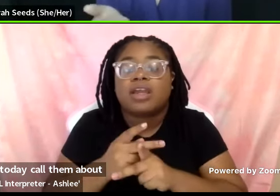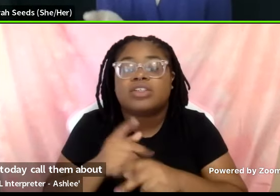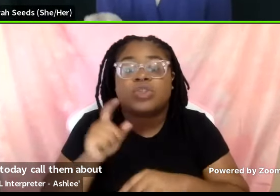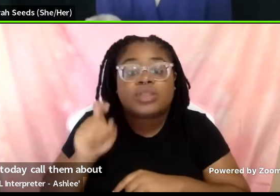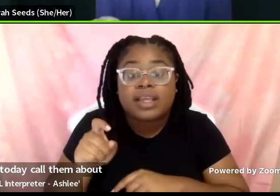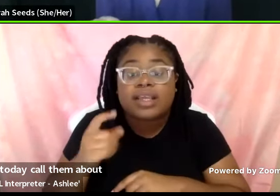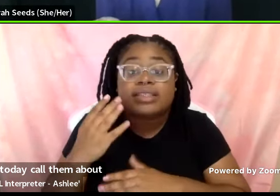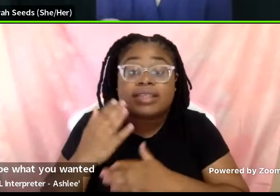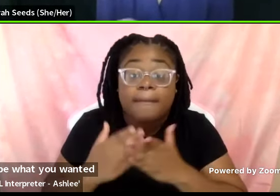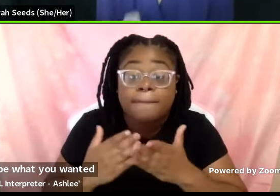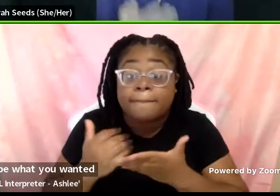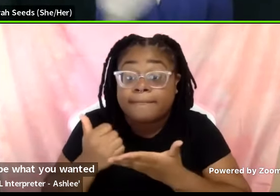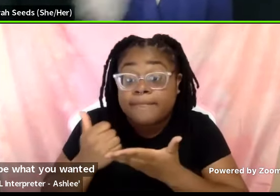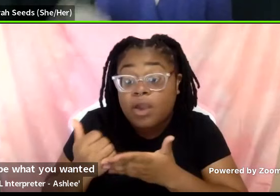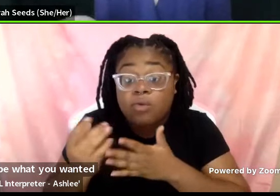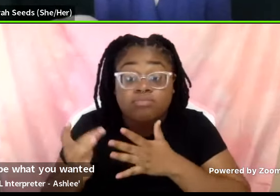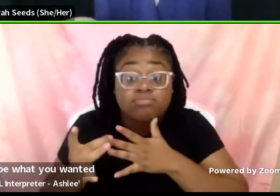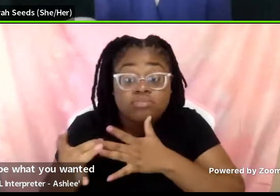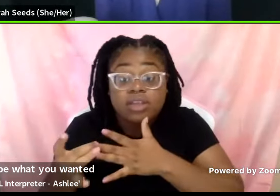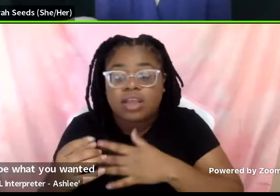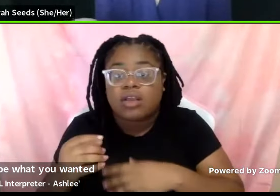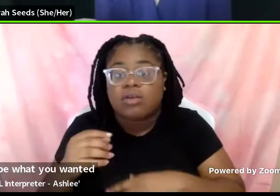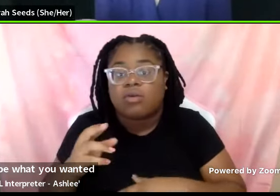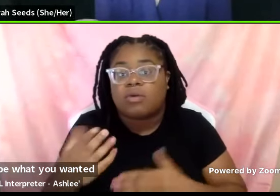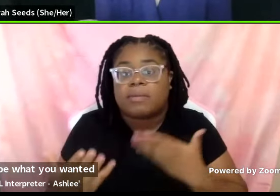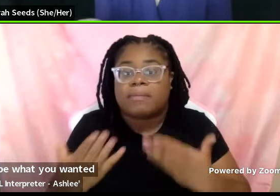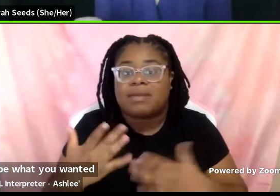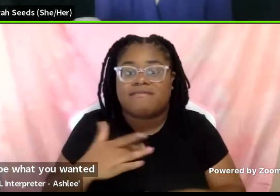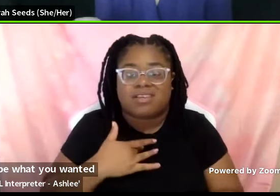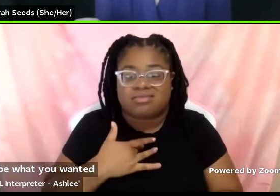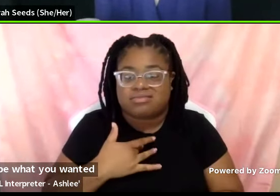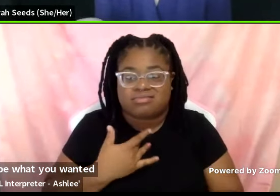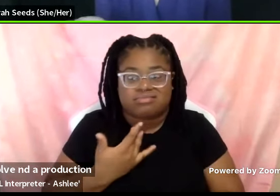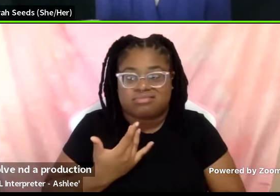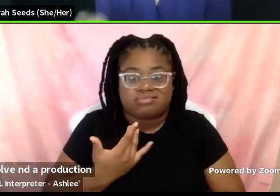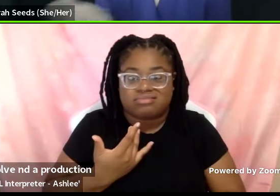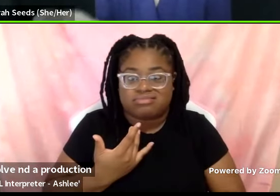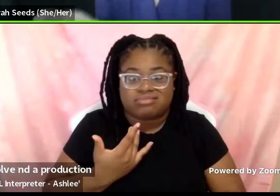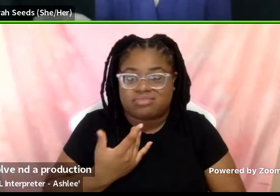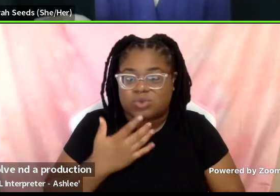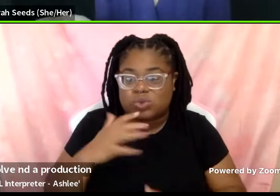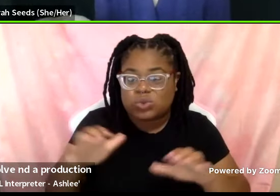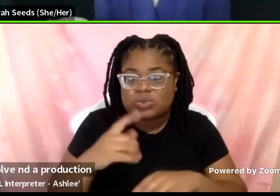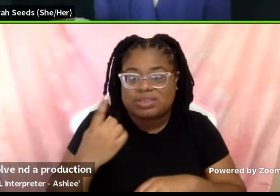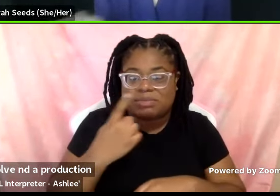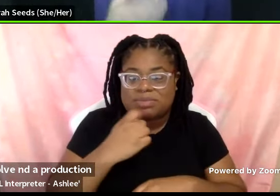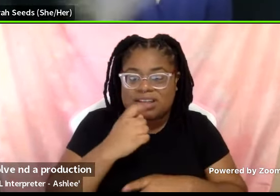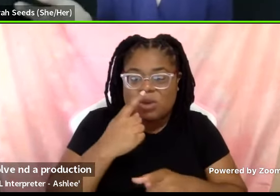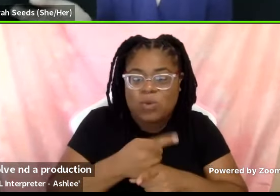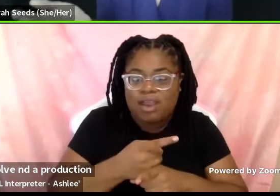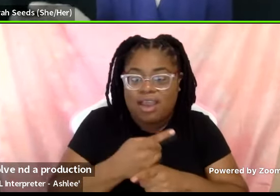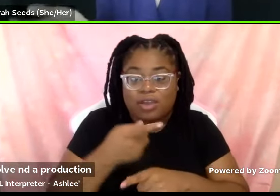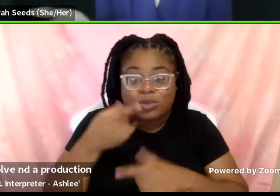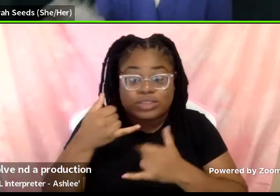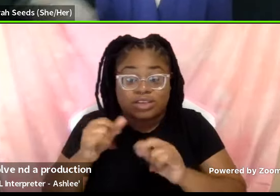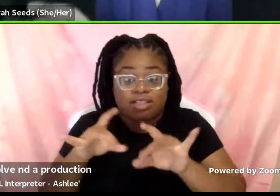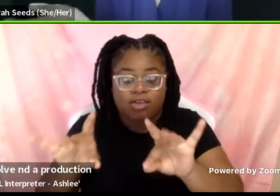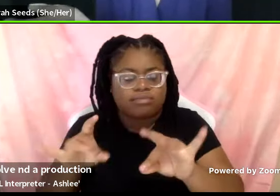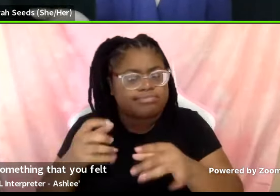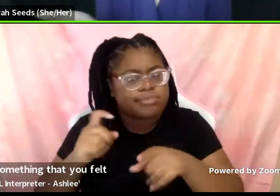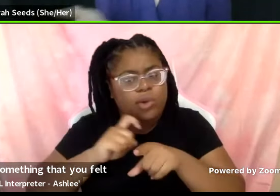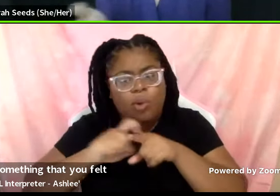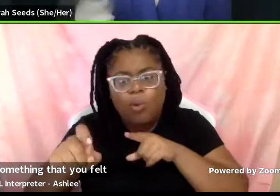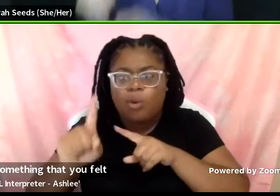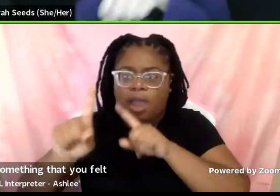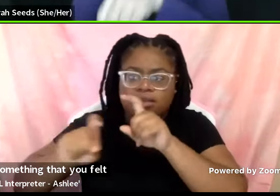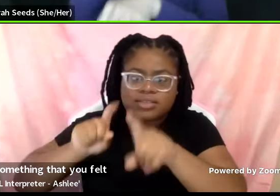some navigation, you know, maybe you did something you feel like wasn't 100% correct because you're still learning, give them a call, ask